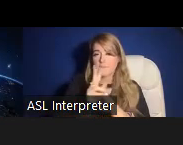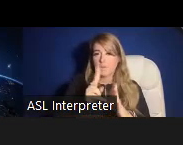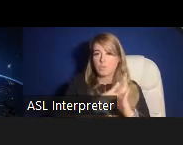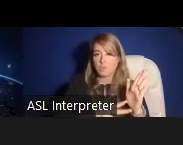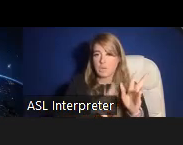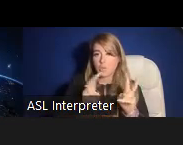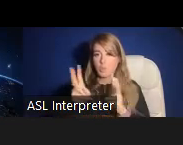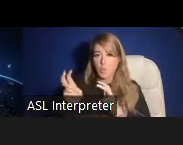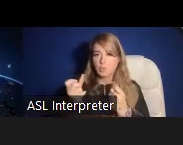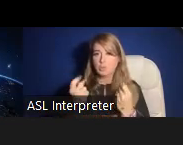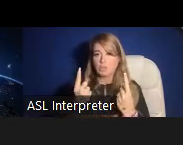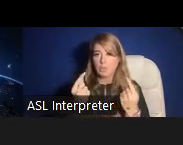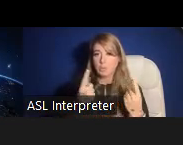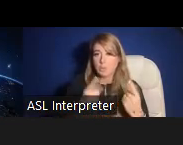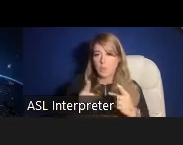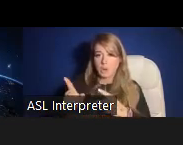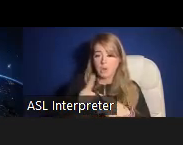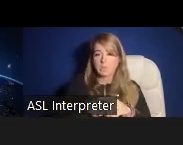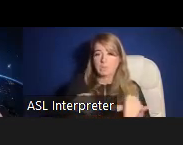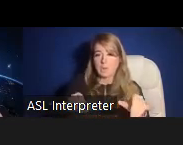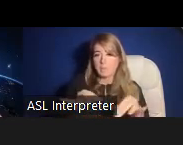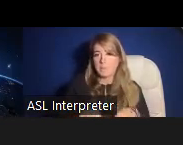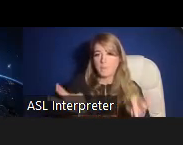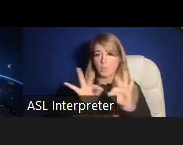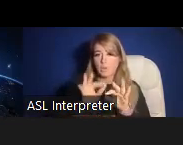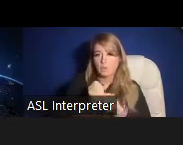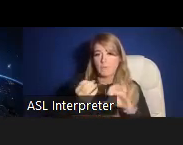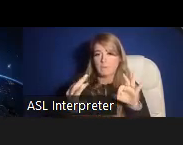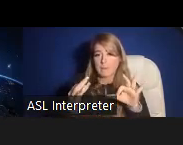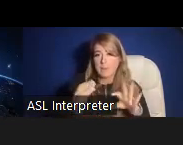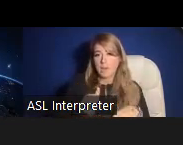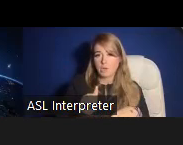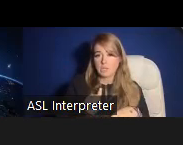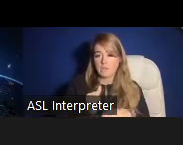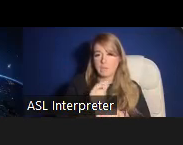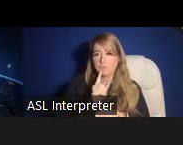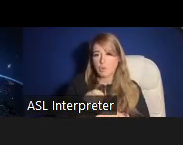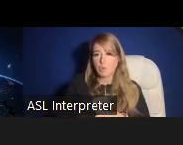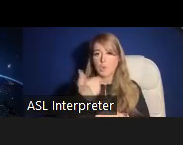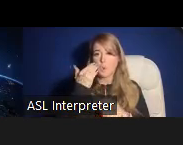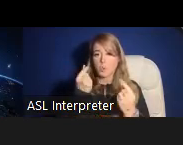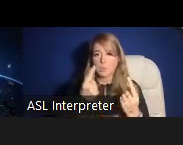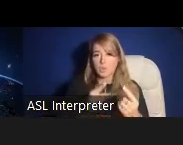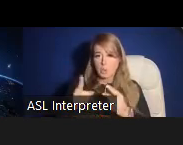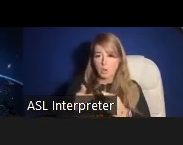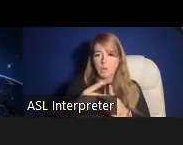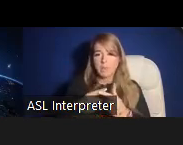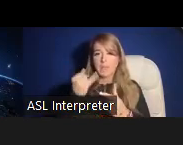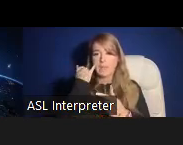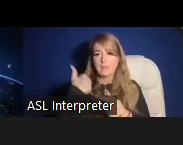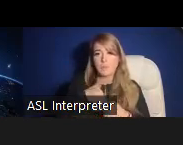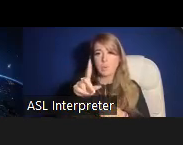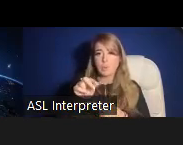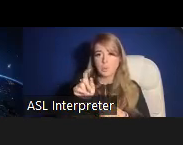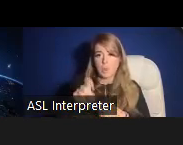quotes and understand what's going on, but getting the feedback ourselves so that we know what's going on, so that if we do need to